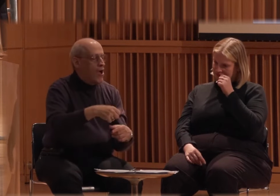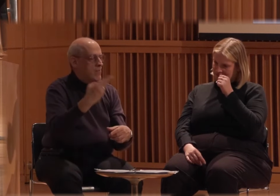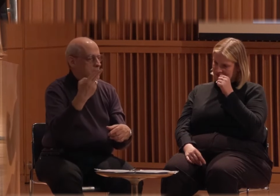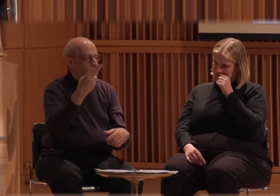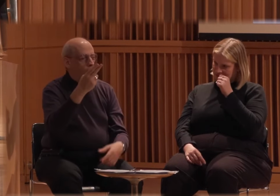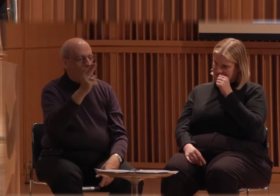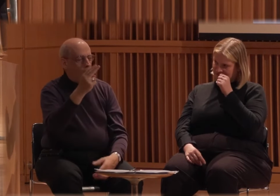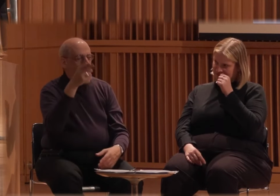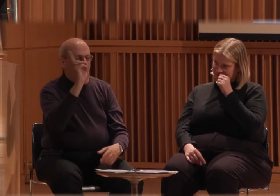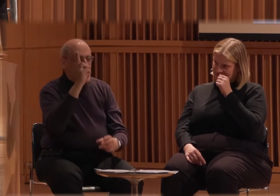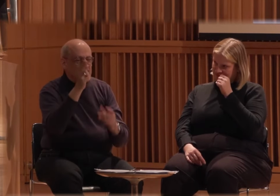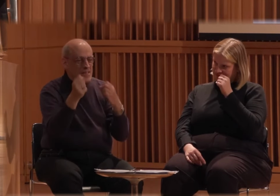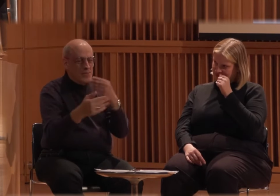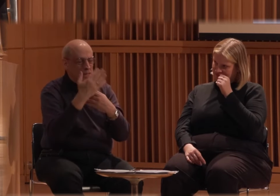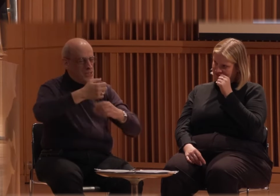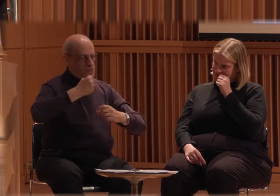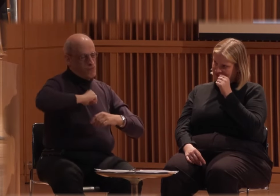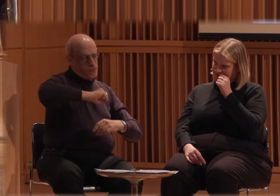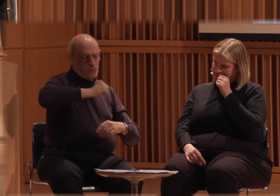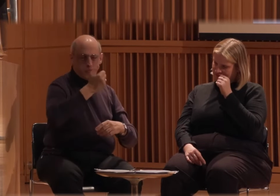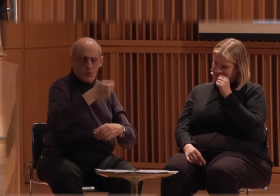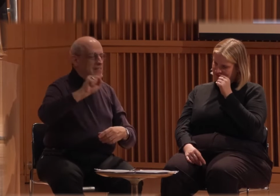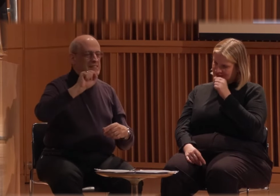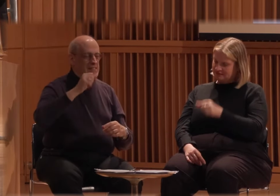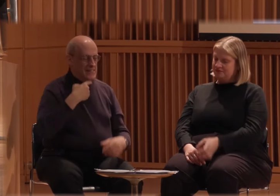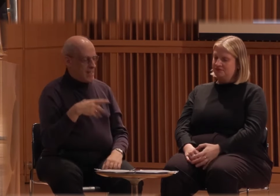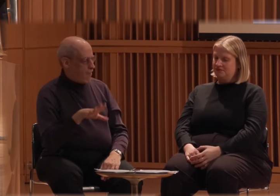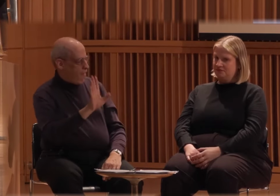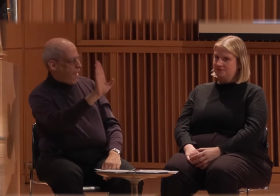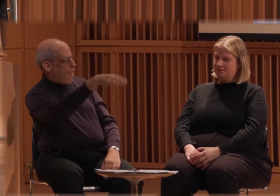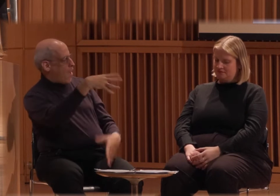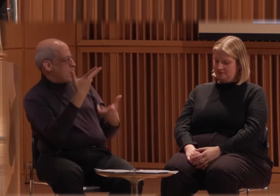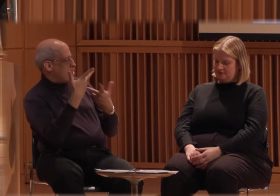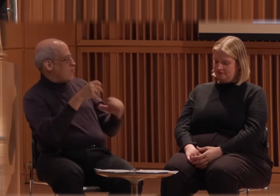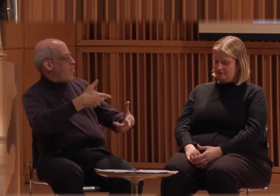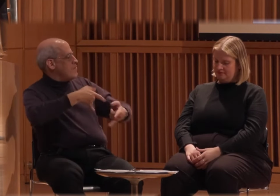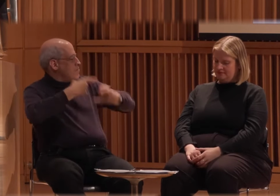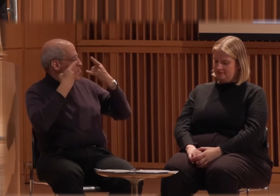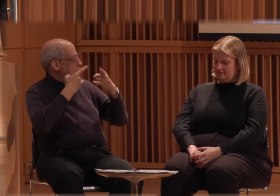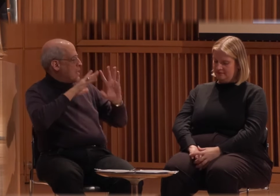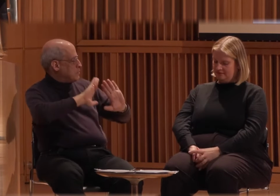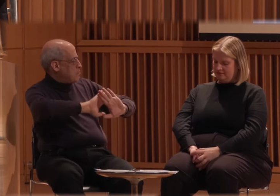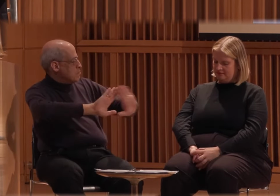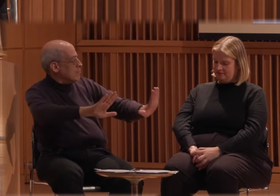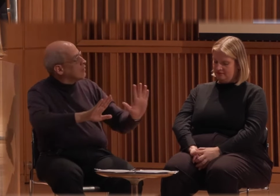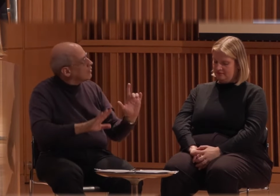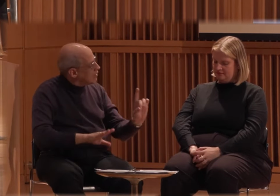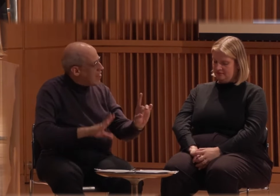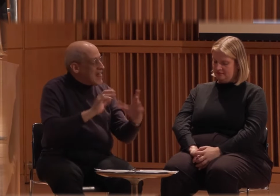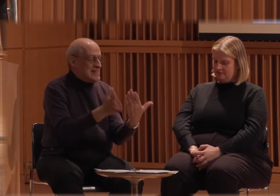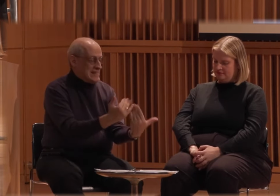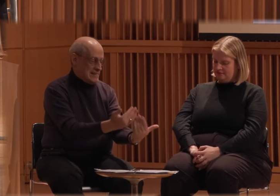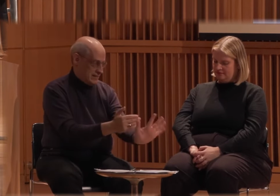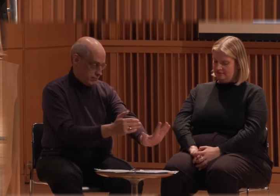Beach protesting and saying they didn't, they didn't want to wear masks or whatever. I mean, that's too